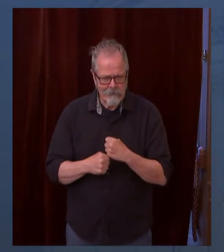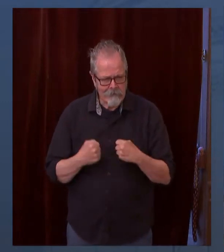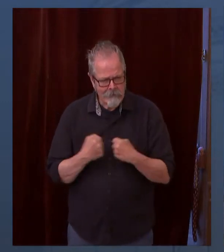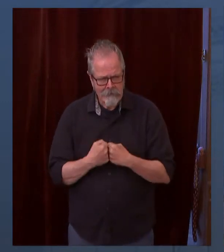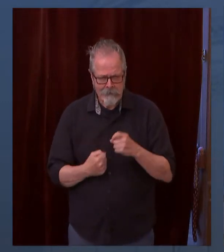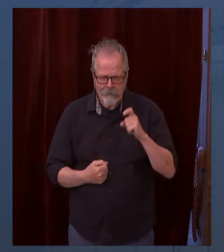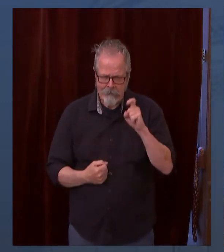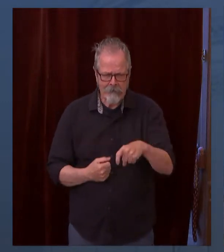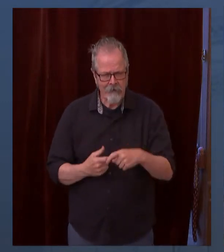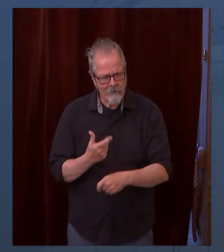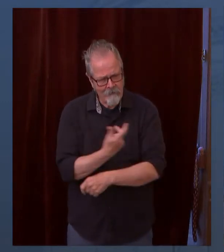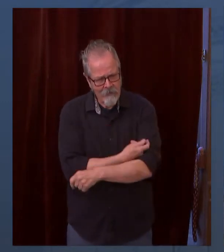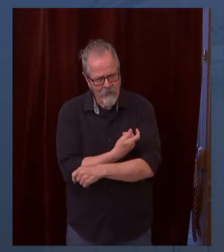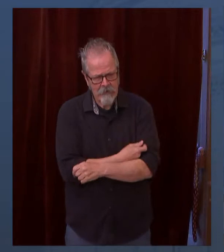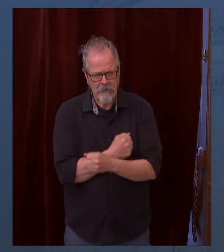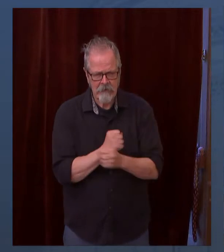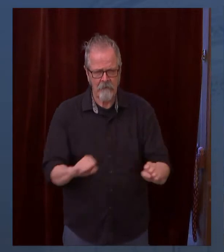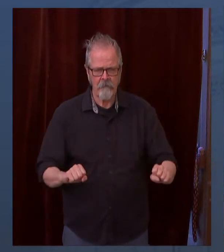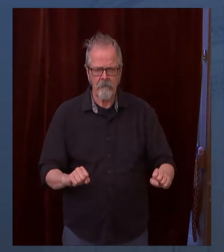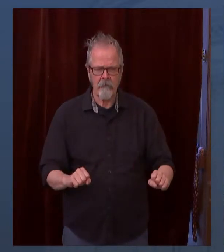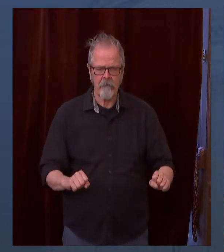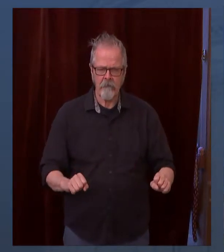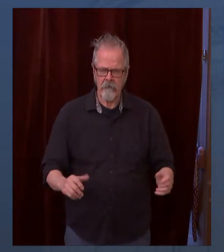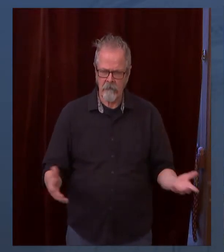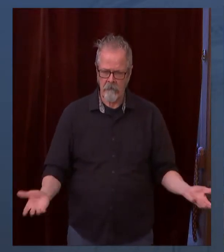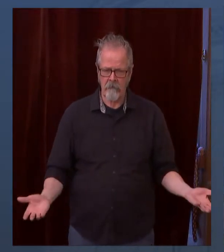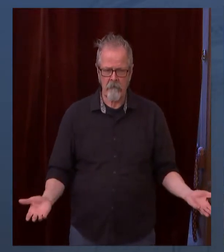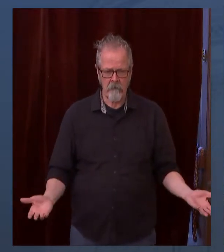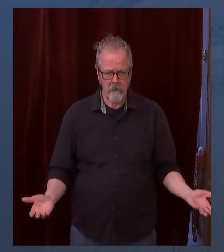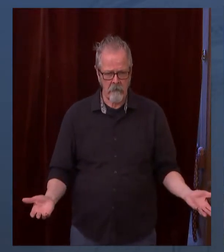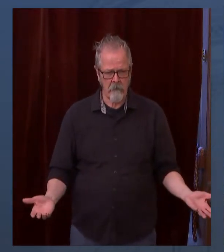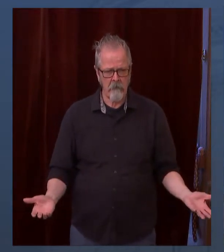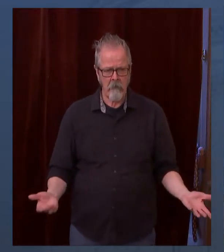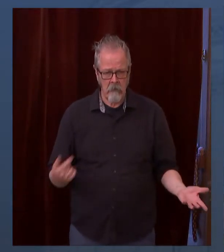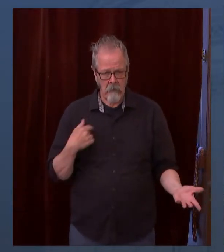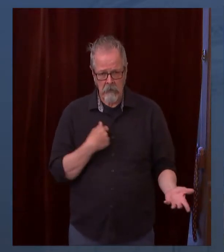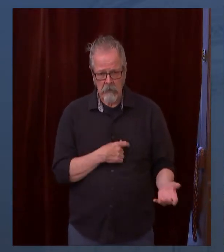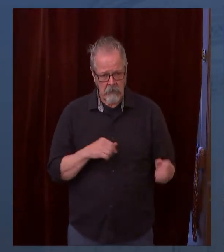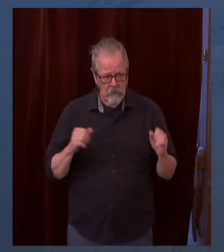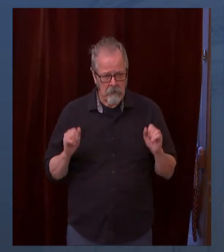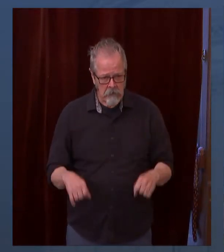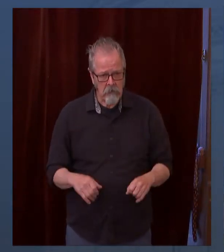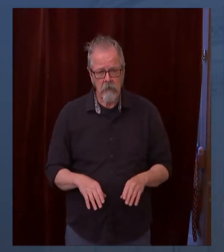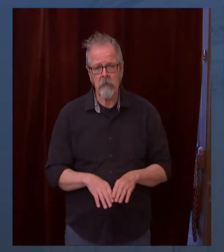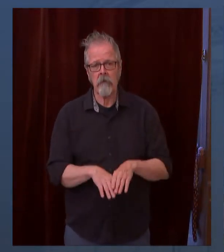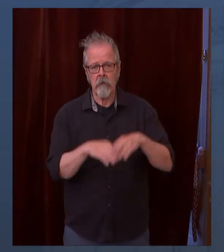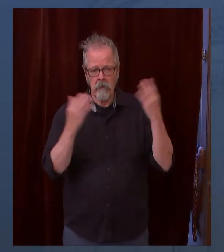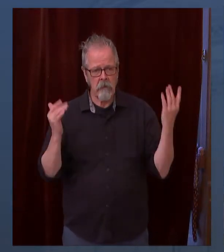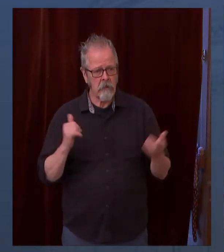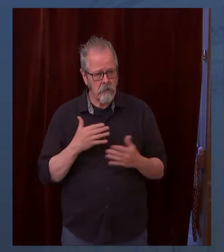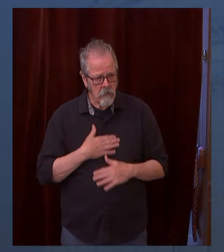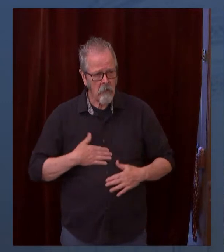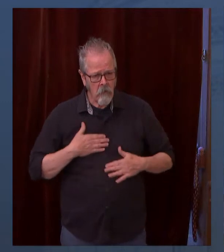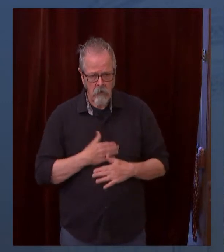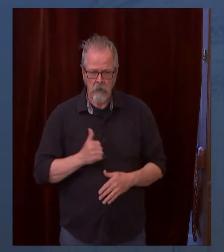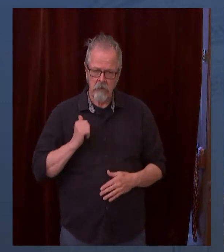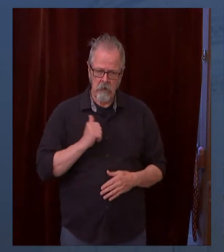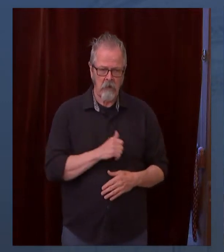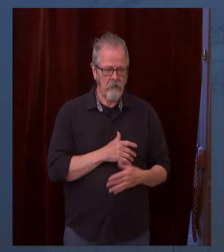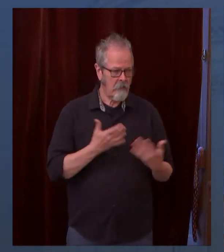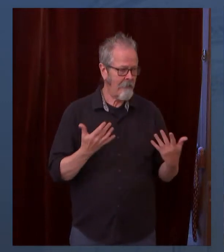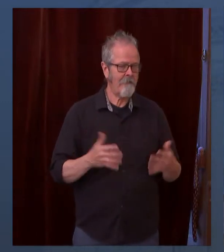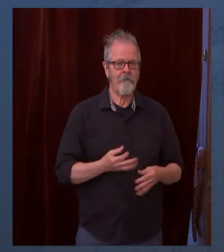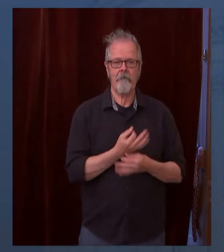way that all of us can enjoy our lives that are normal again and have total liberty of all the freedoms that we'd like to